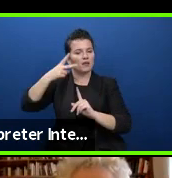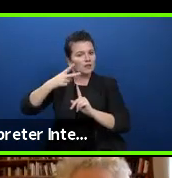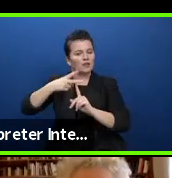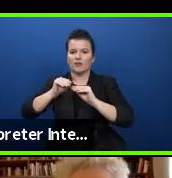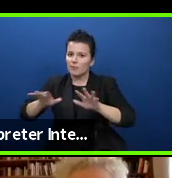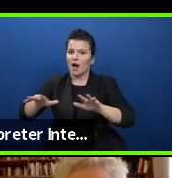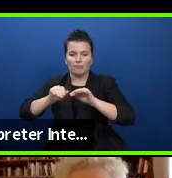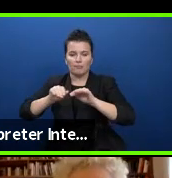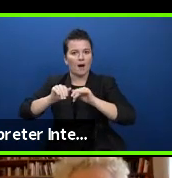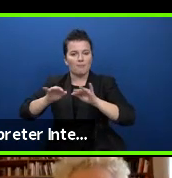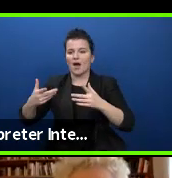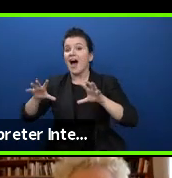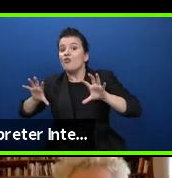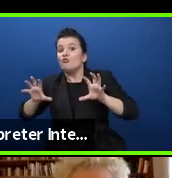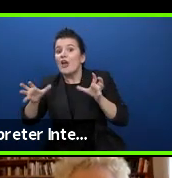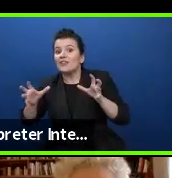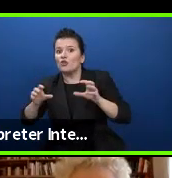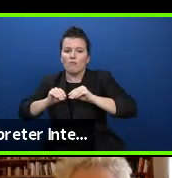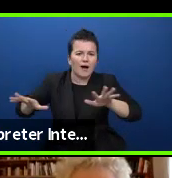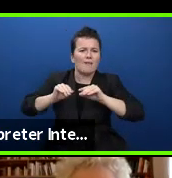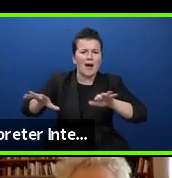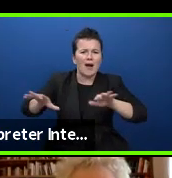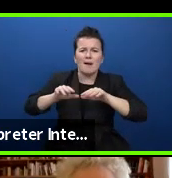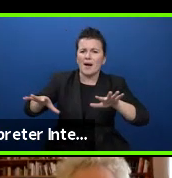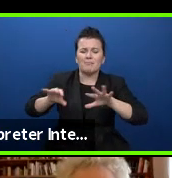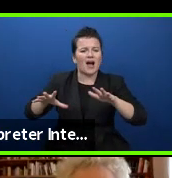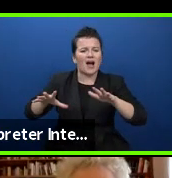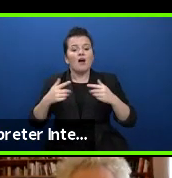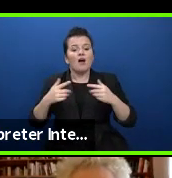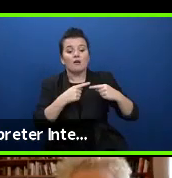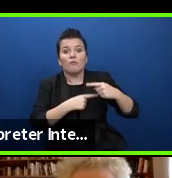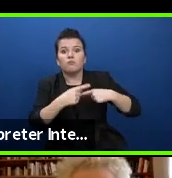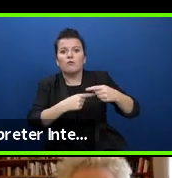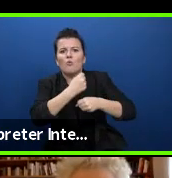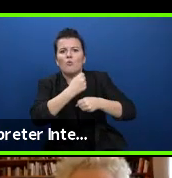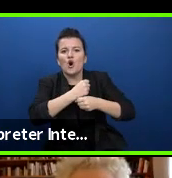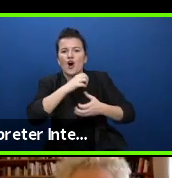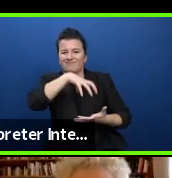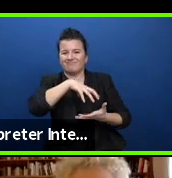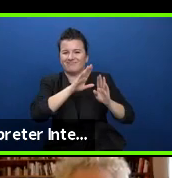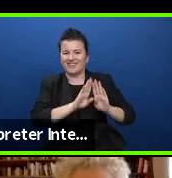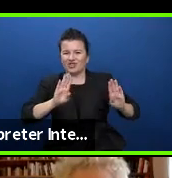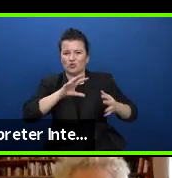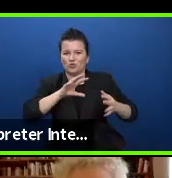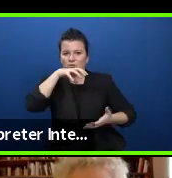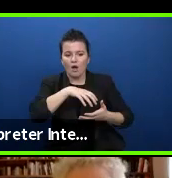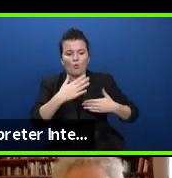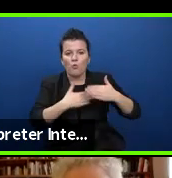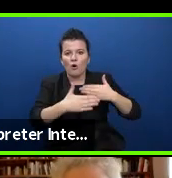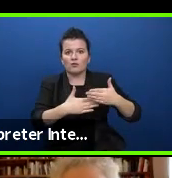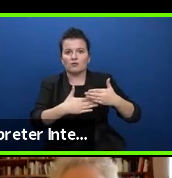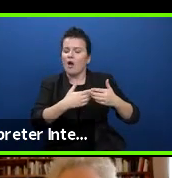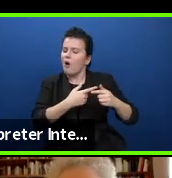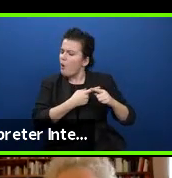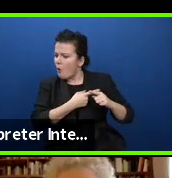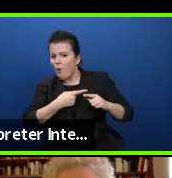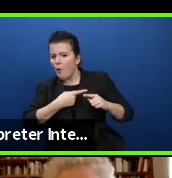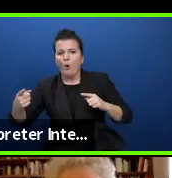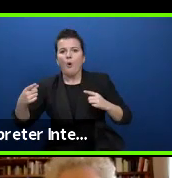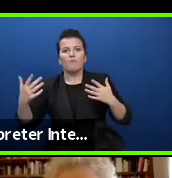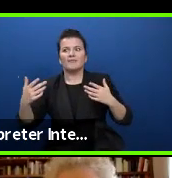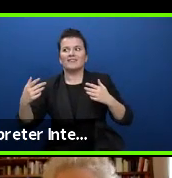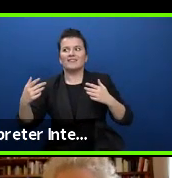really the time and the possibility that all parts are now discussing and